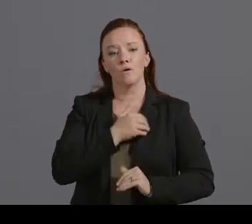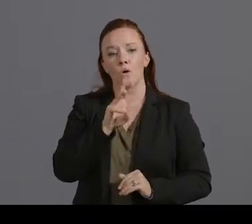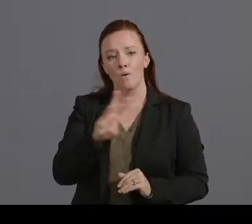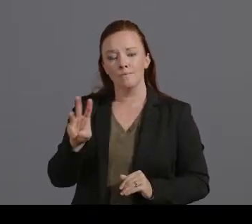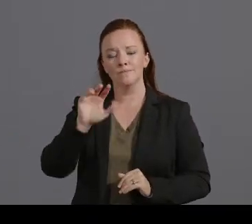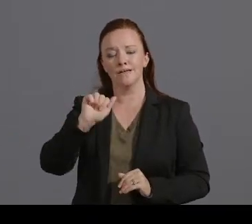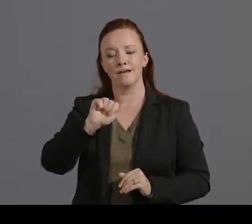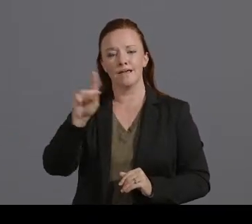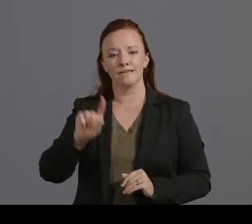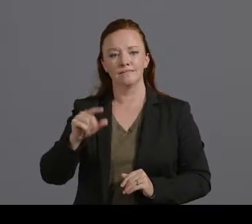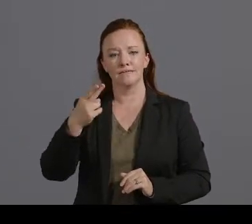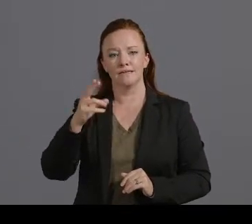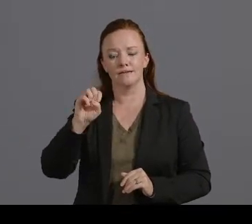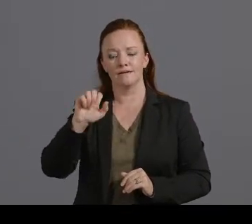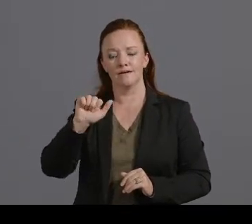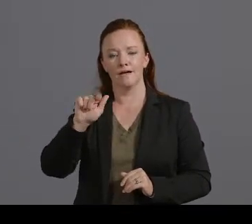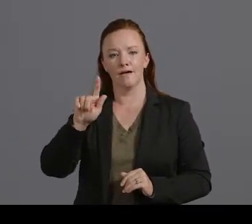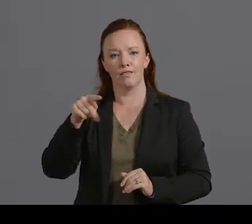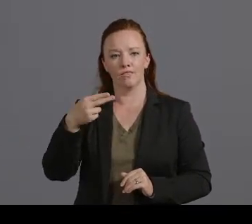azhealth.gov.